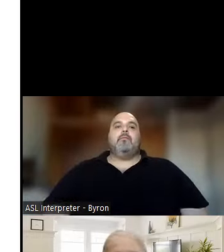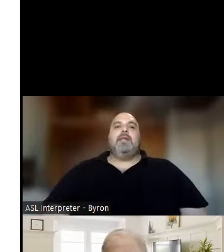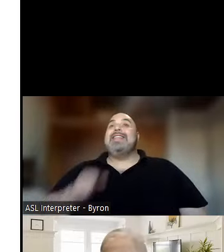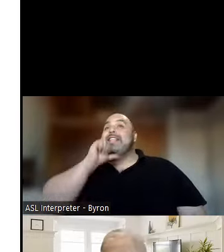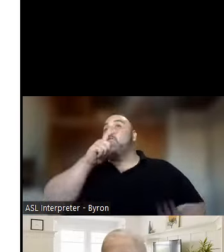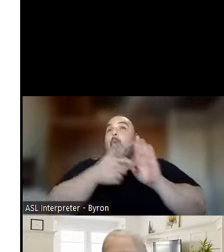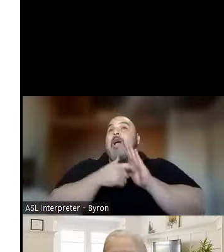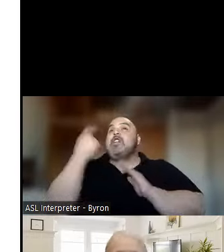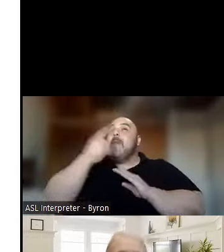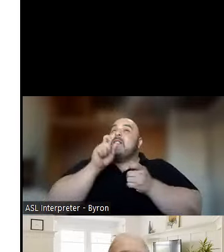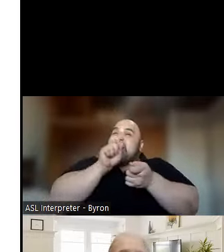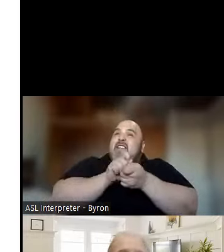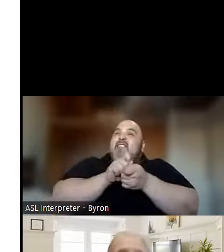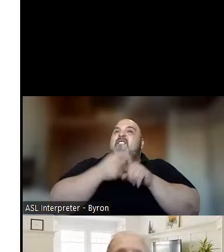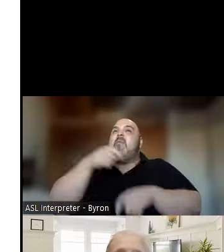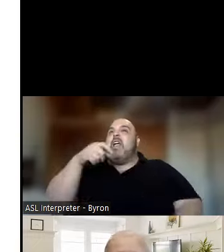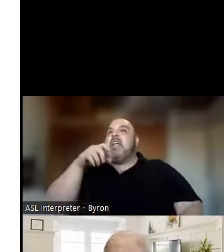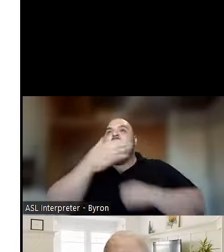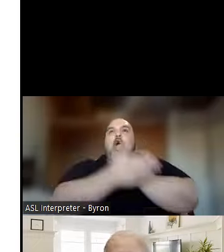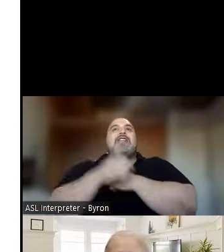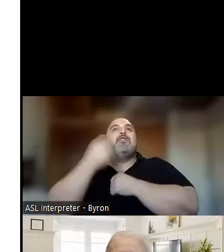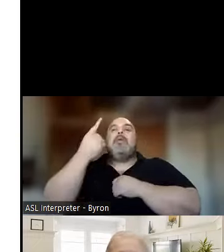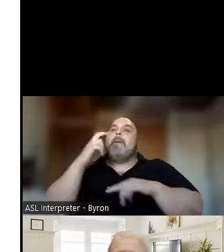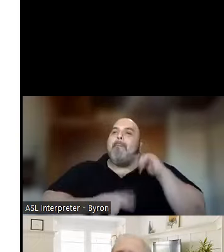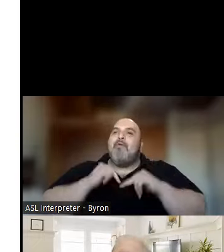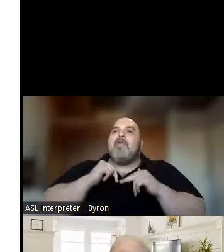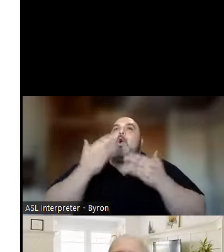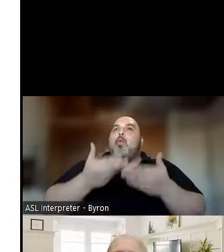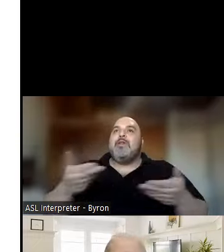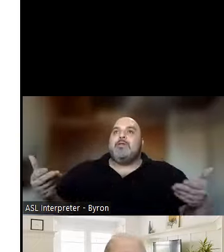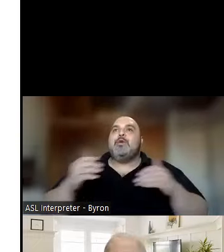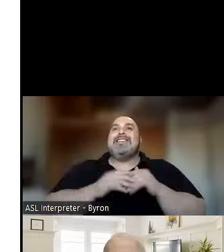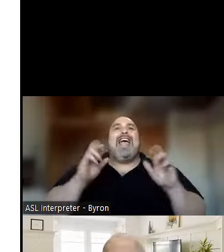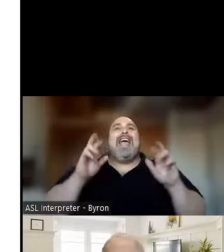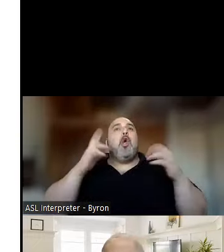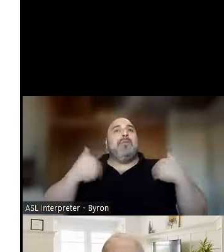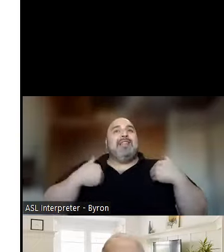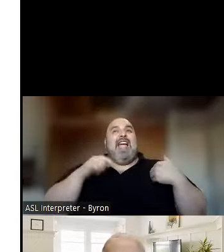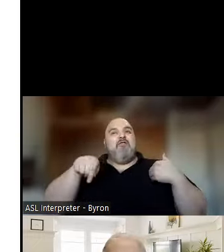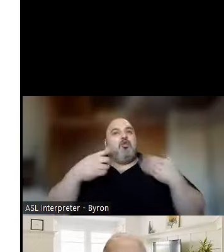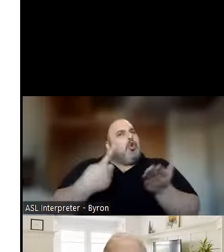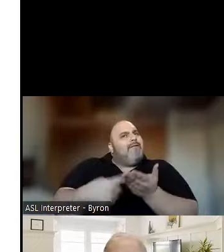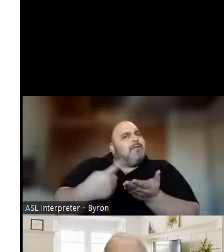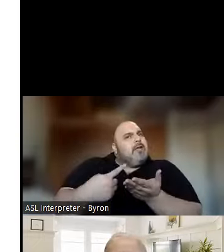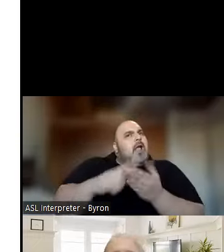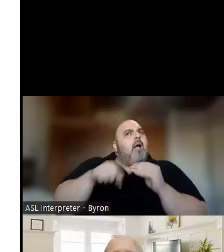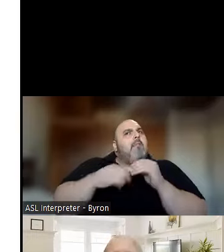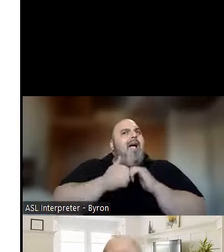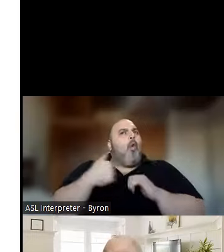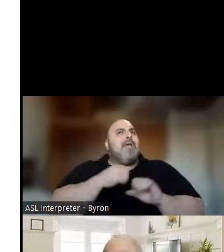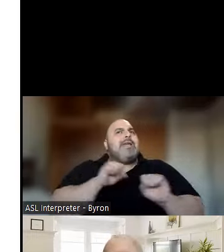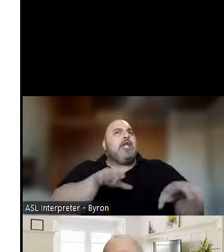anything specific from any county. It would just be building resources and hopefully having those conversations about how we can do